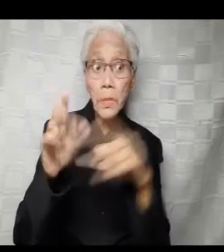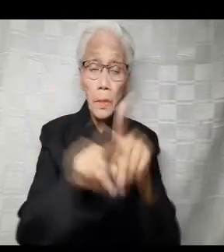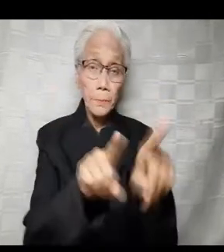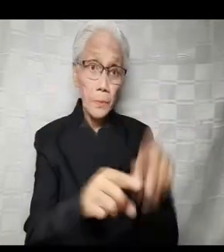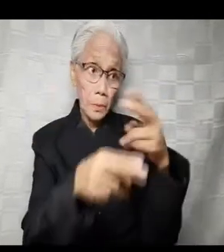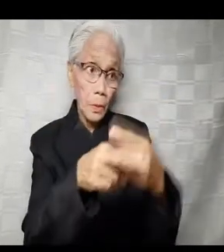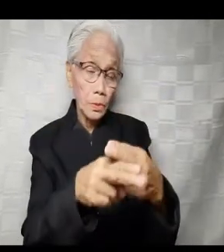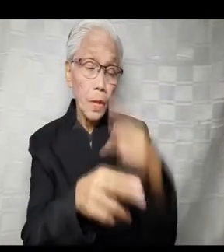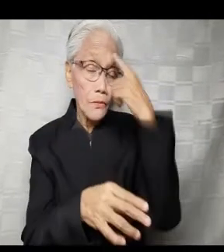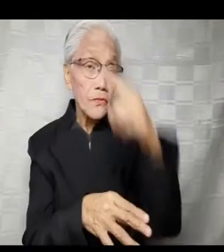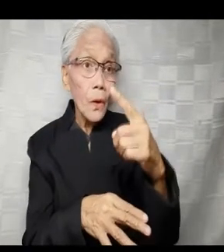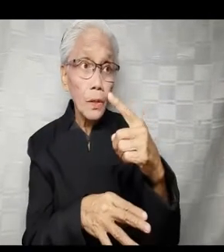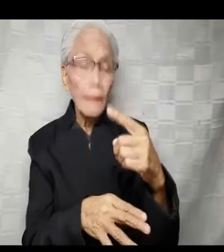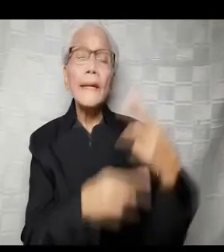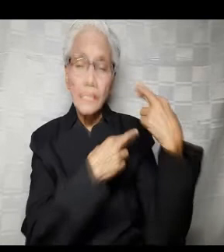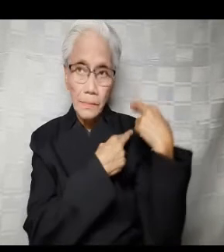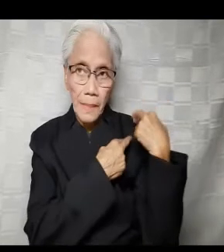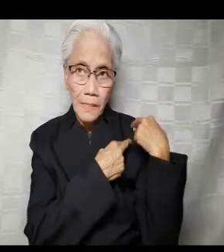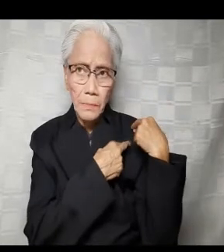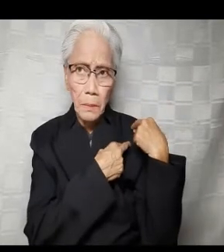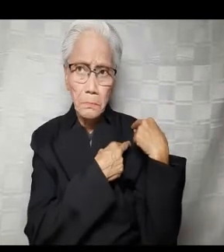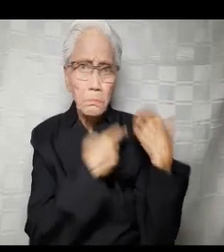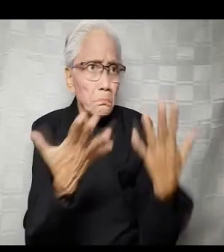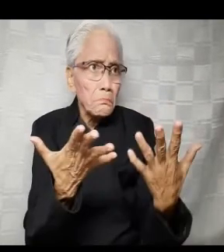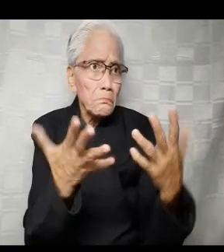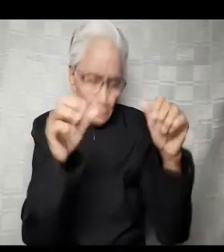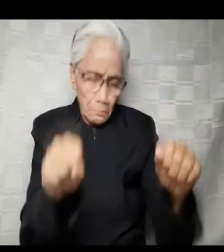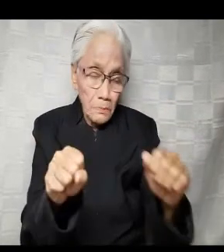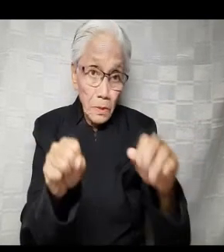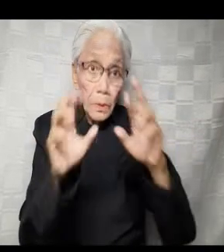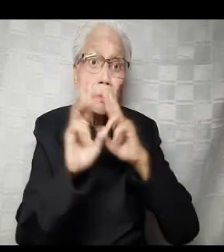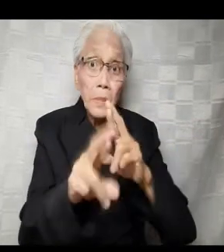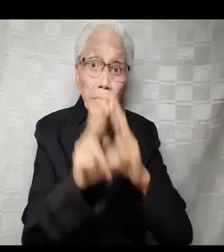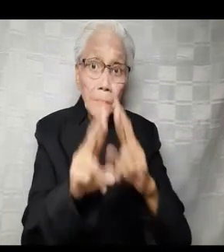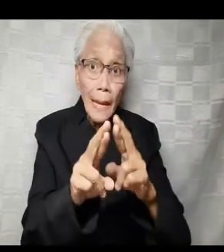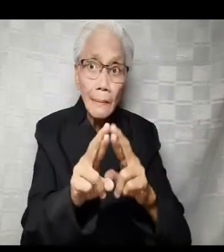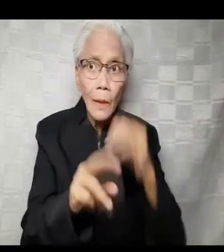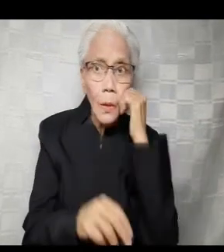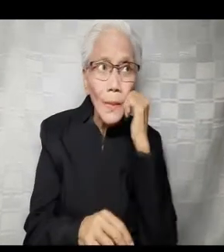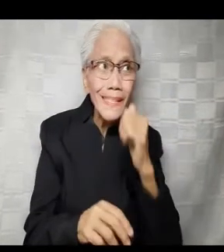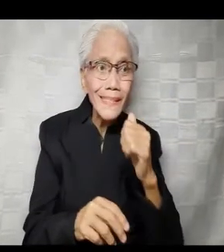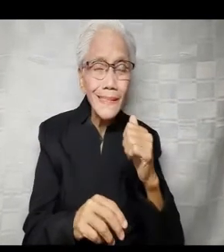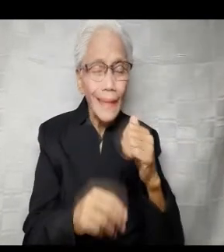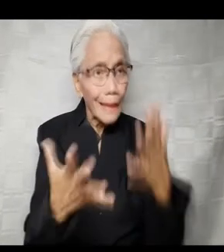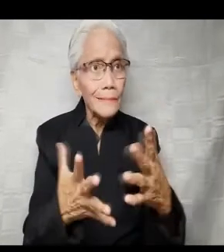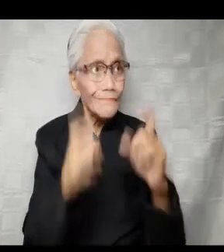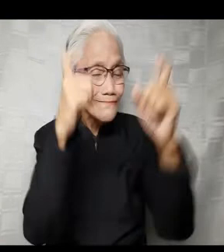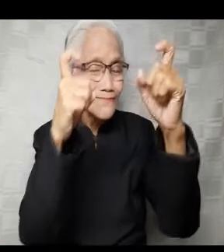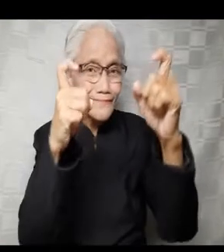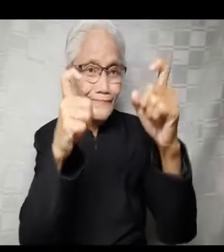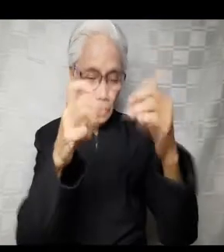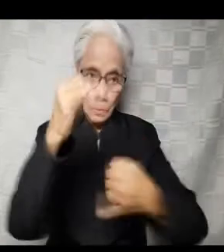golden rule also calls for responsibility, the ability to respond always, immediately, and with